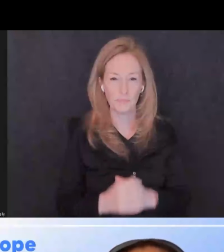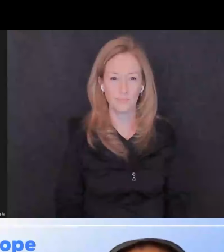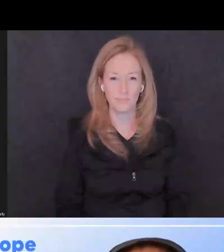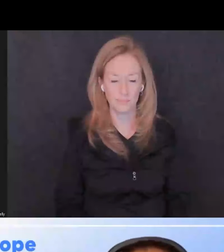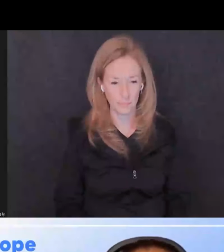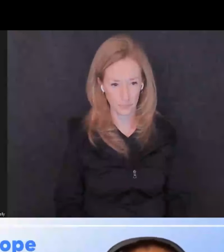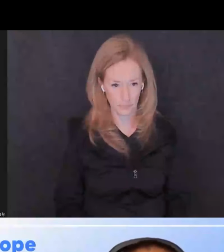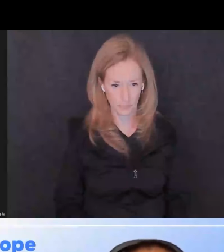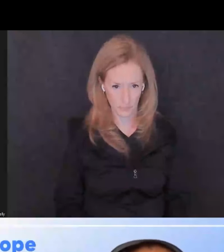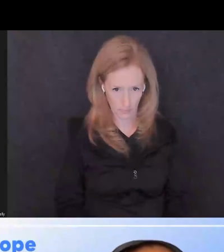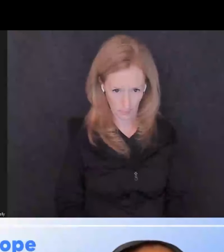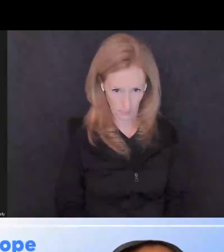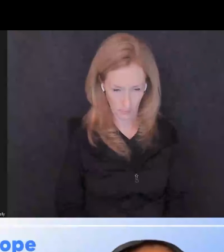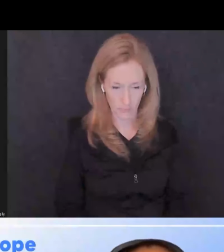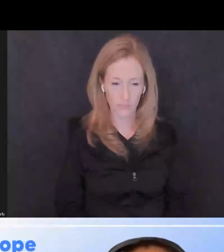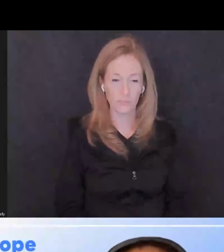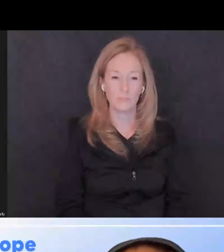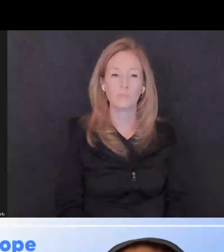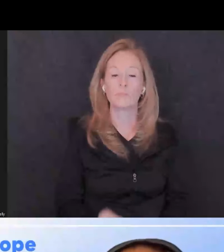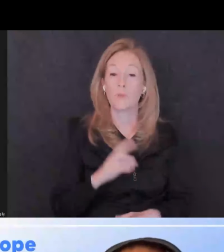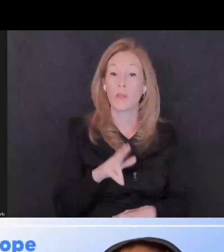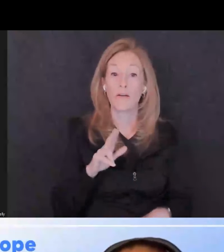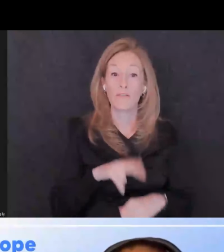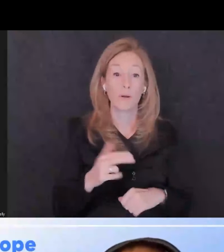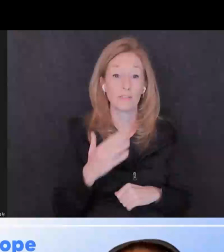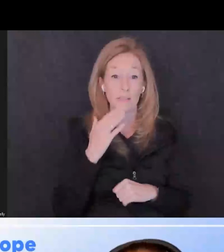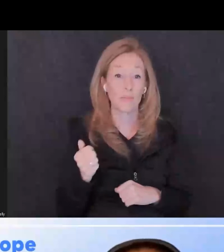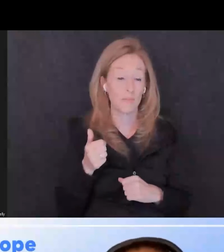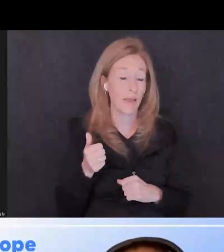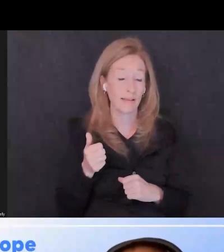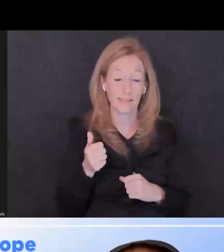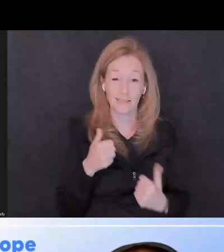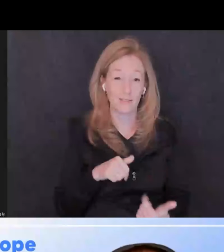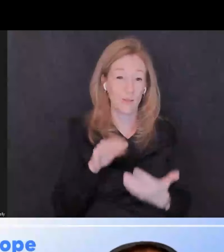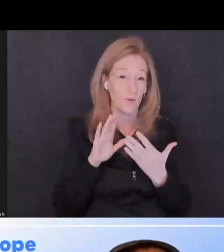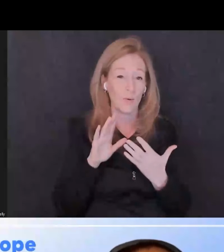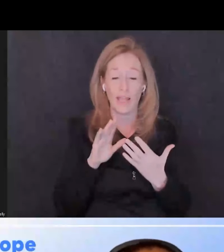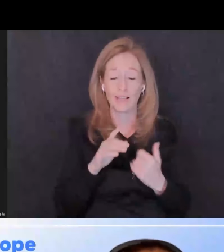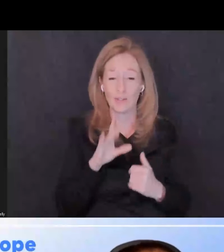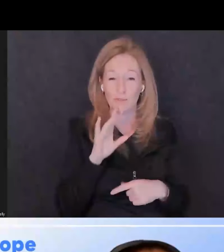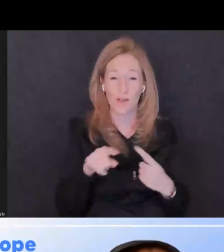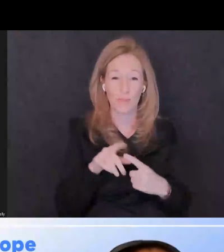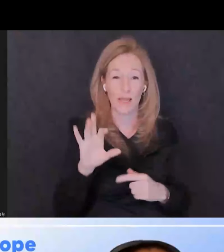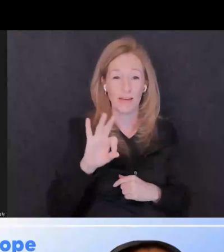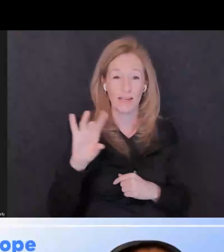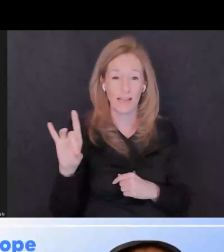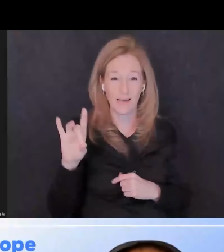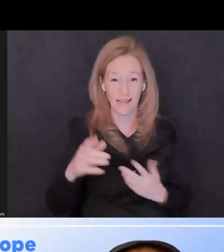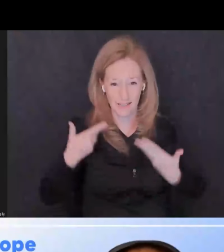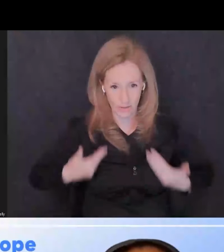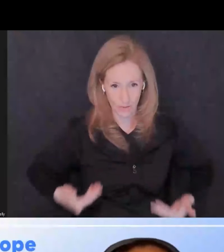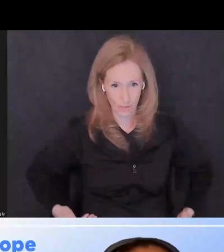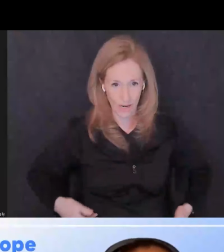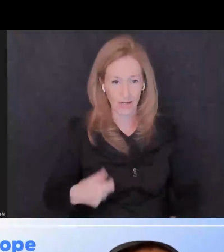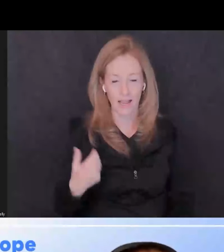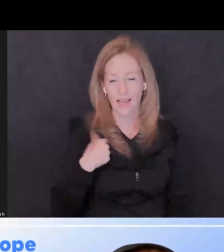And of course, the best way to talk about 988 is to wear it. I have a 988 shirt and I often